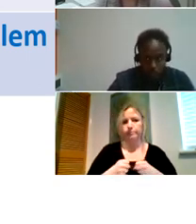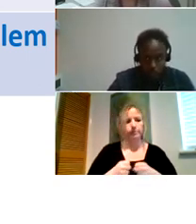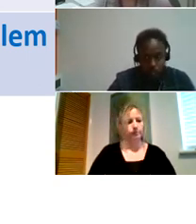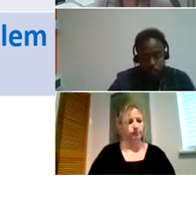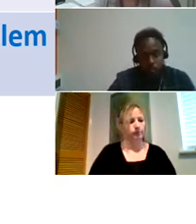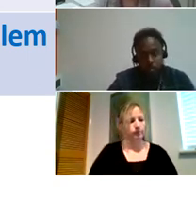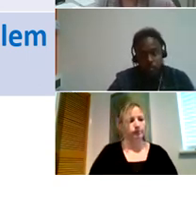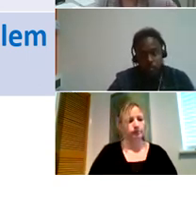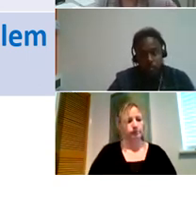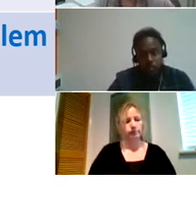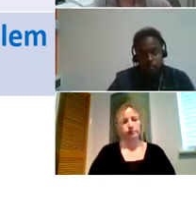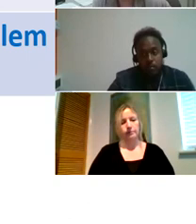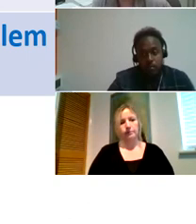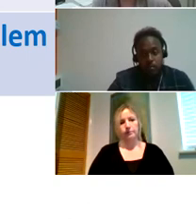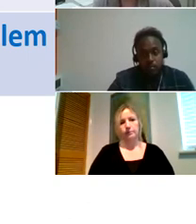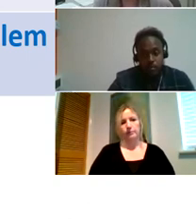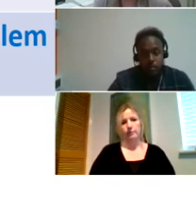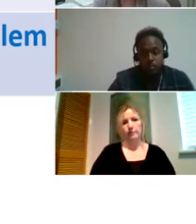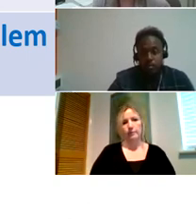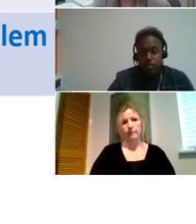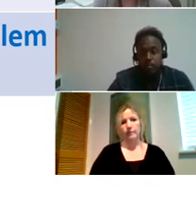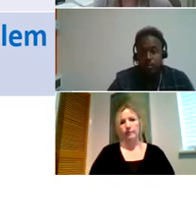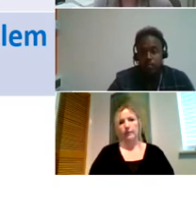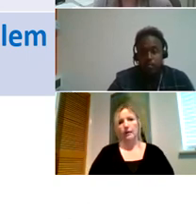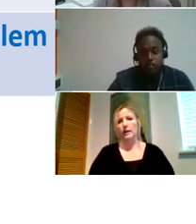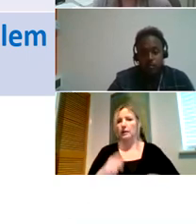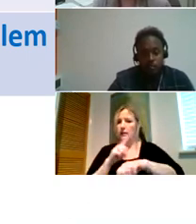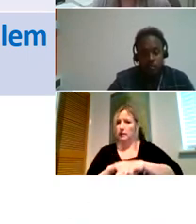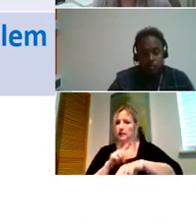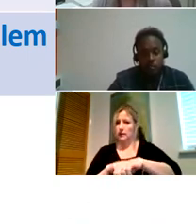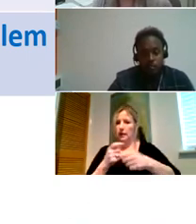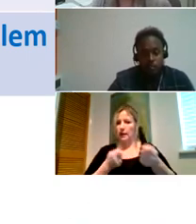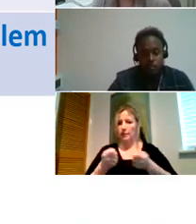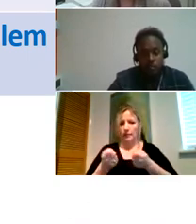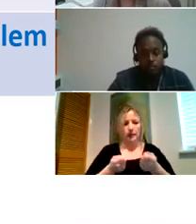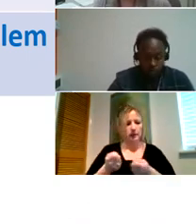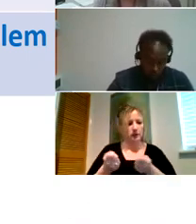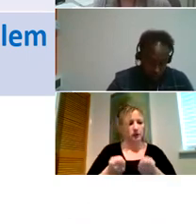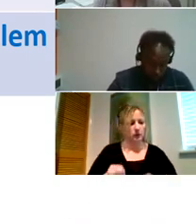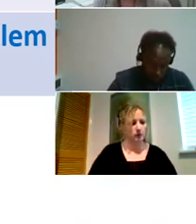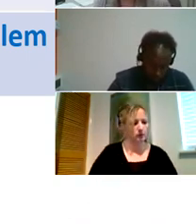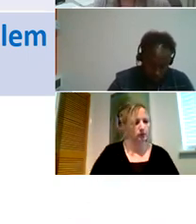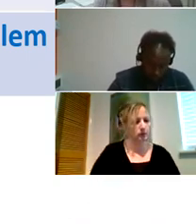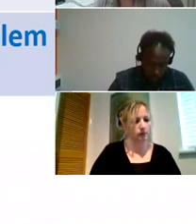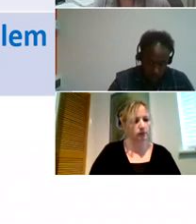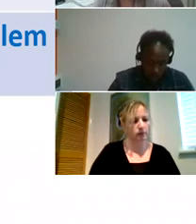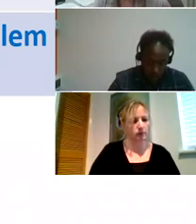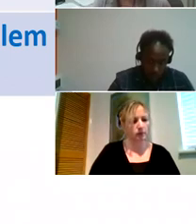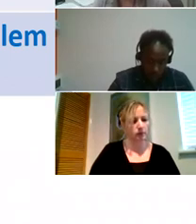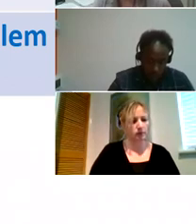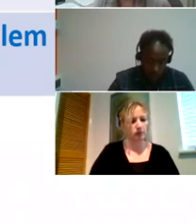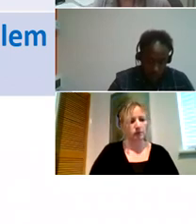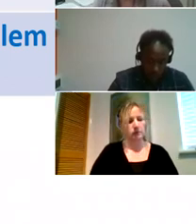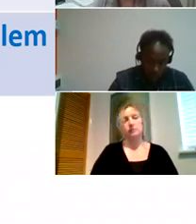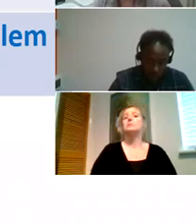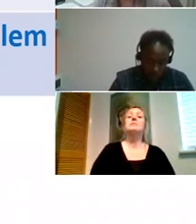deal with time management and skills and